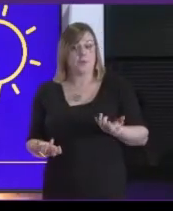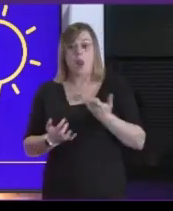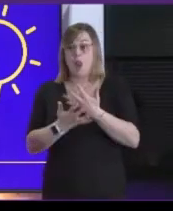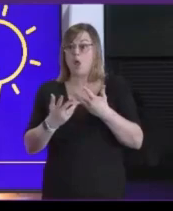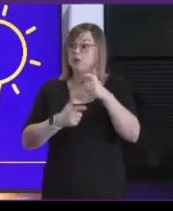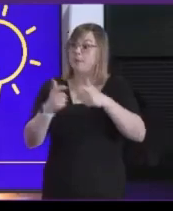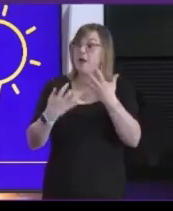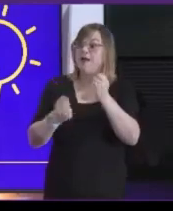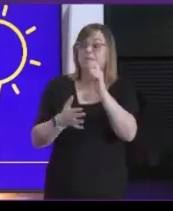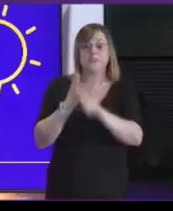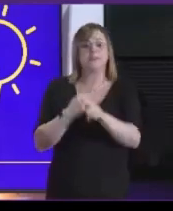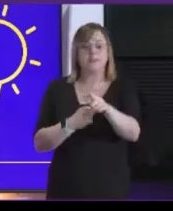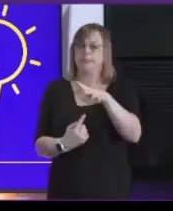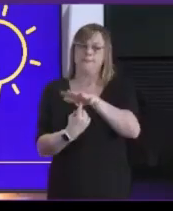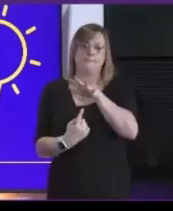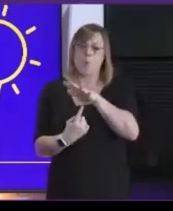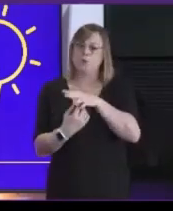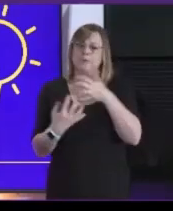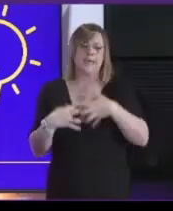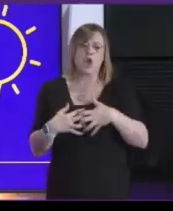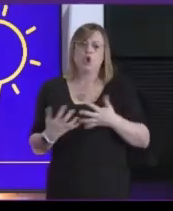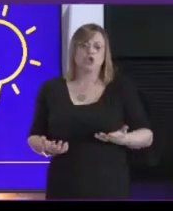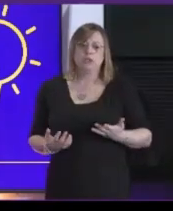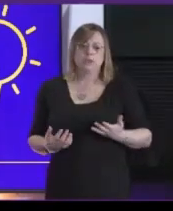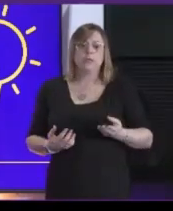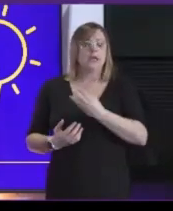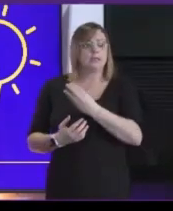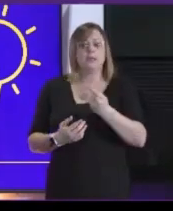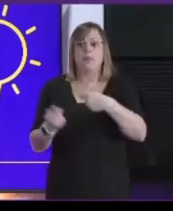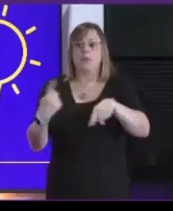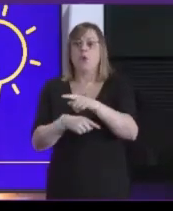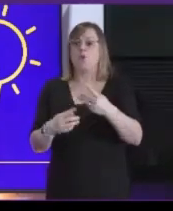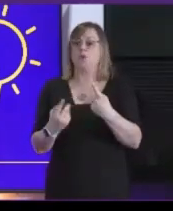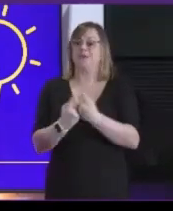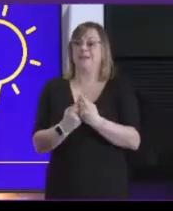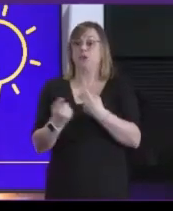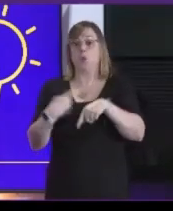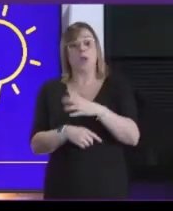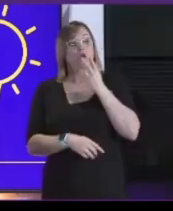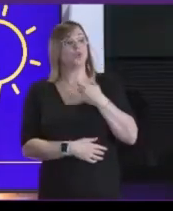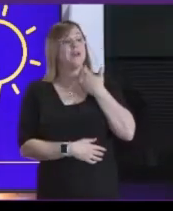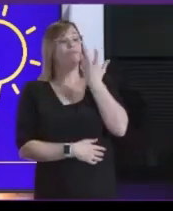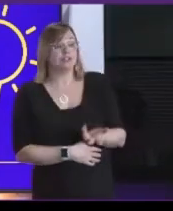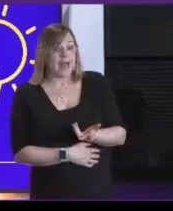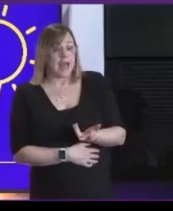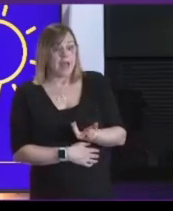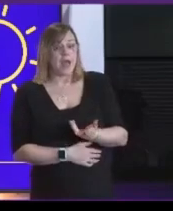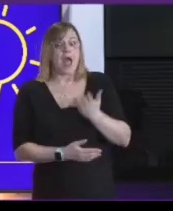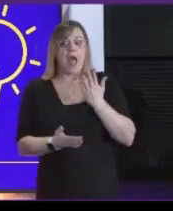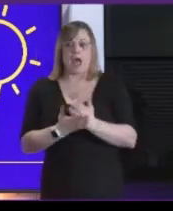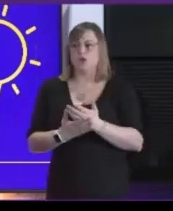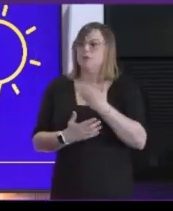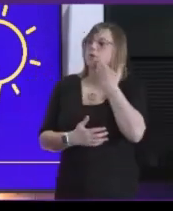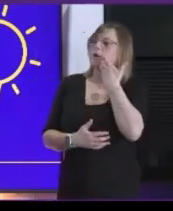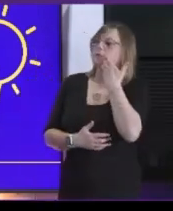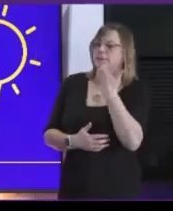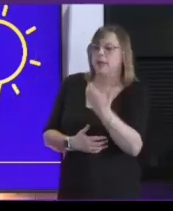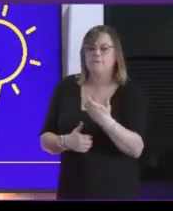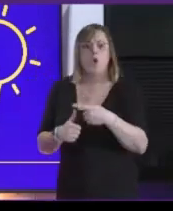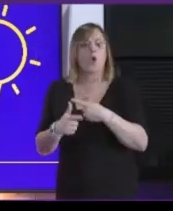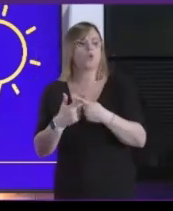people with disabilities, it's even more important. Mm. Some of those things that we all use every day now, our cell phones, our